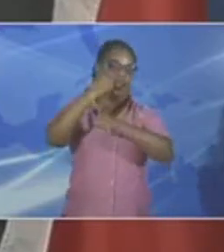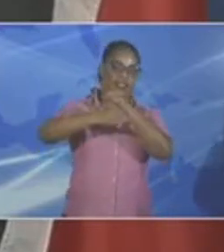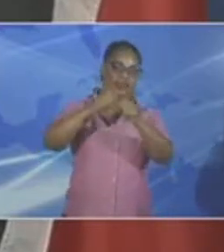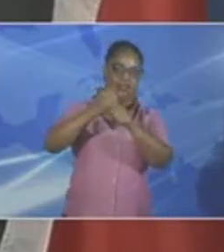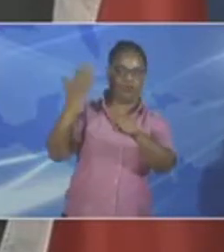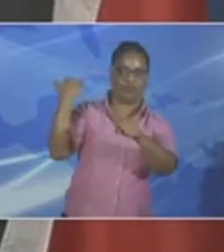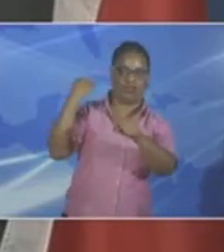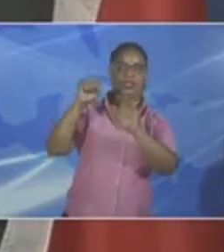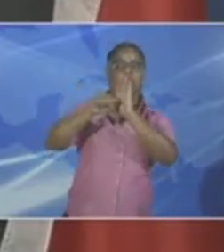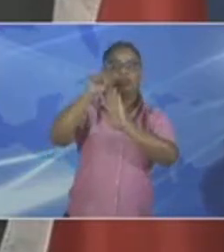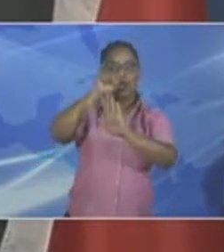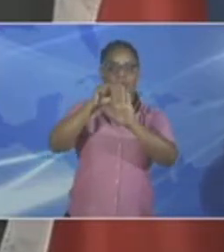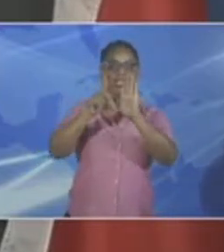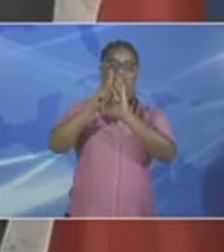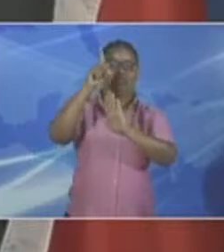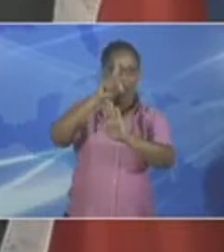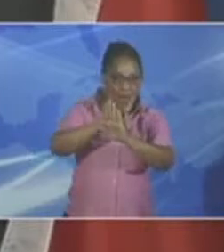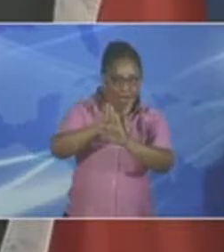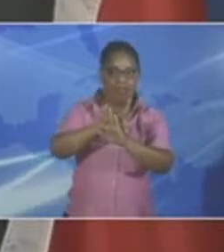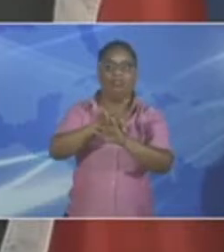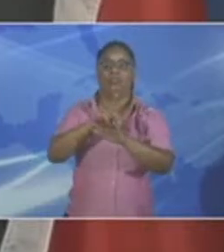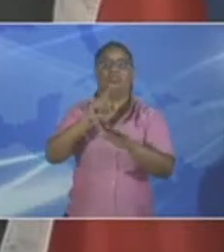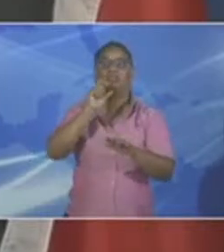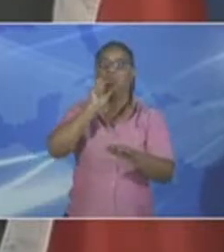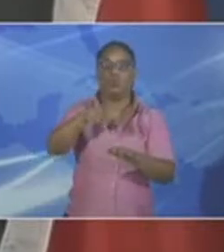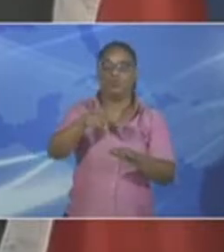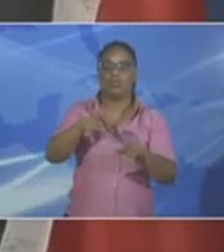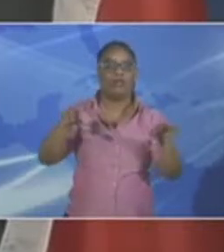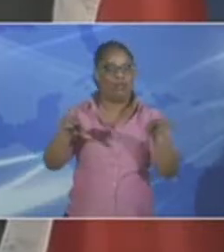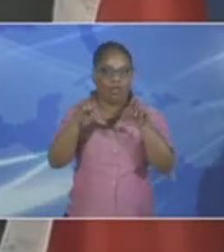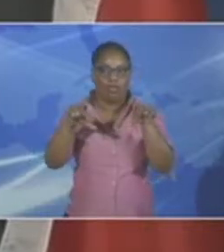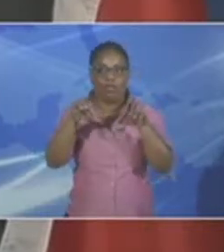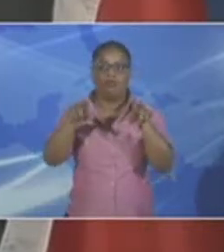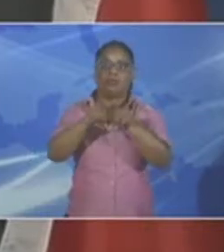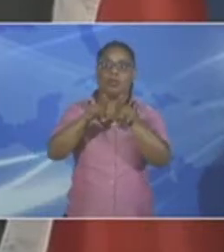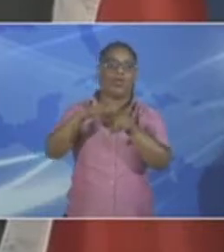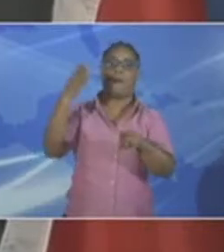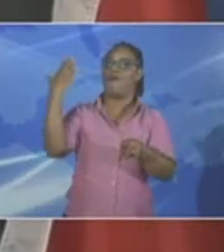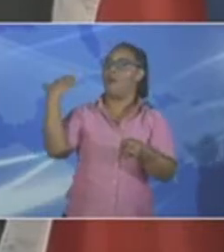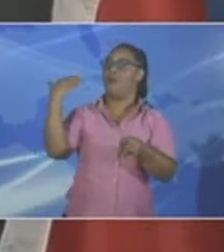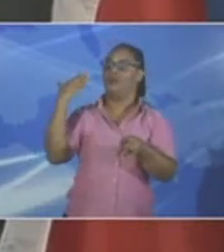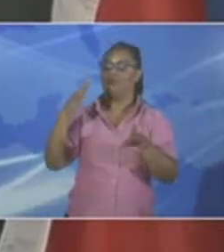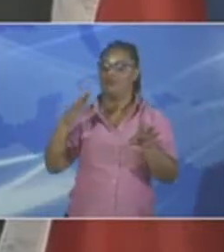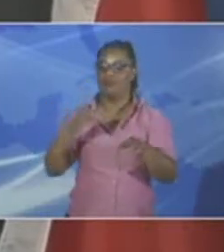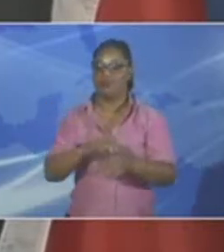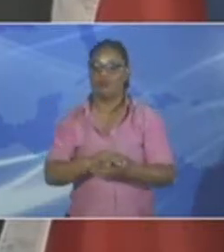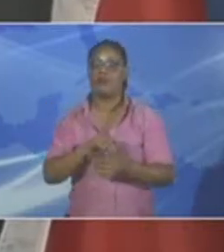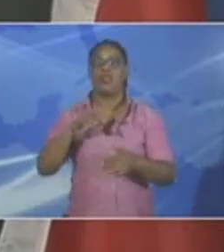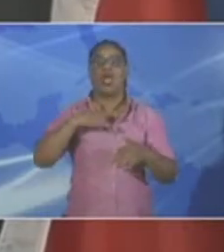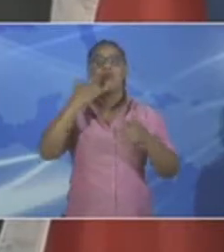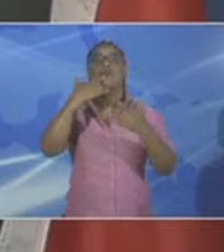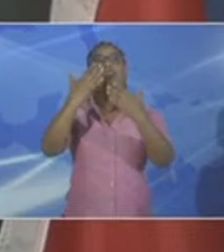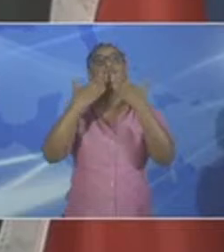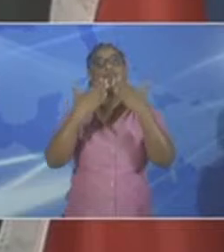Thankfully, the response that is required now is one that we could say, while we are still required